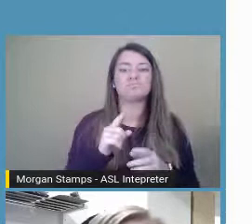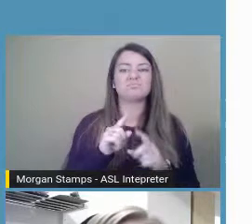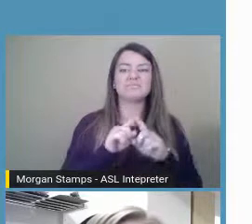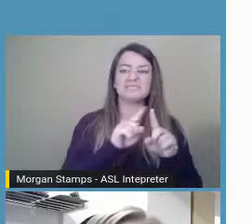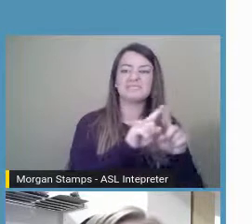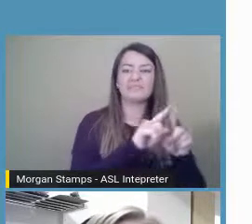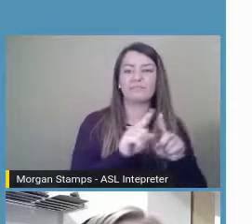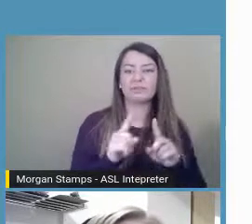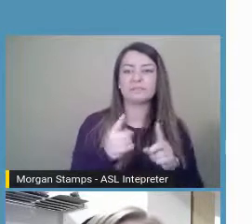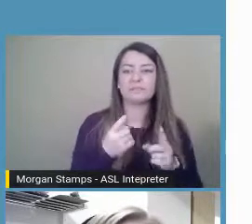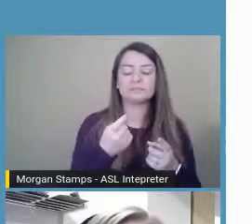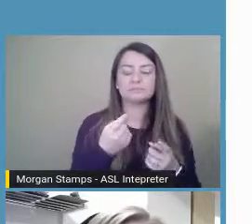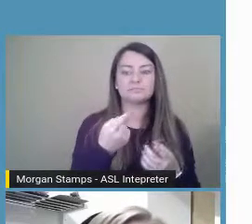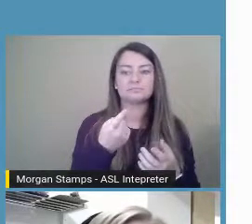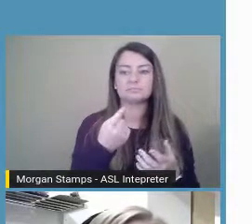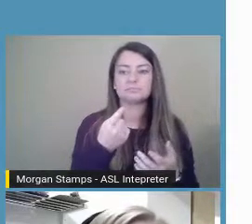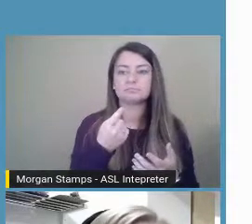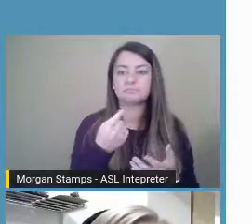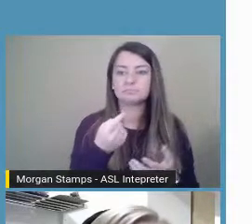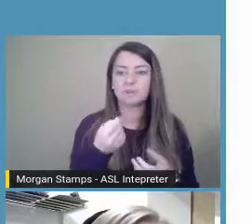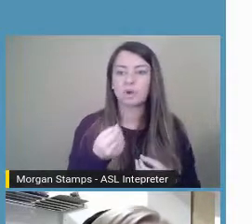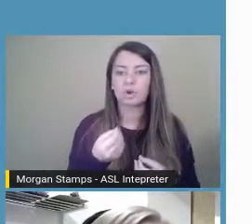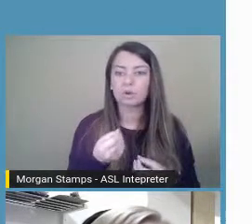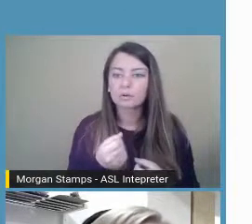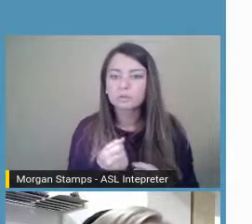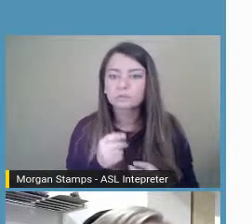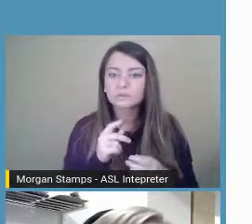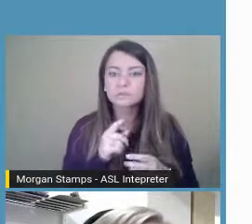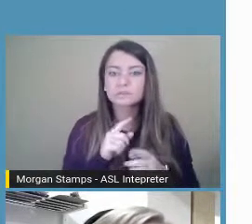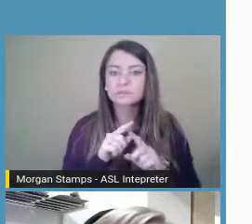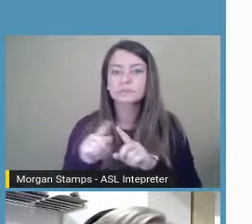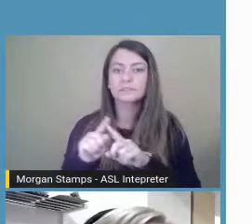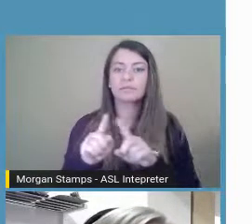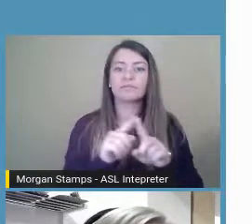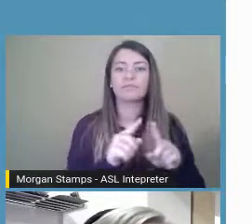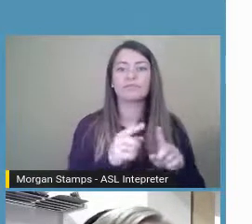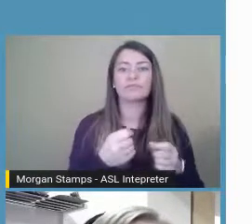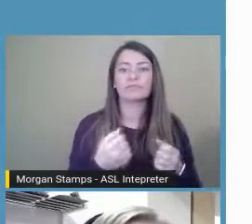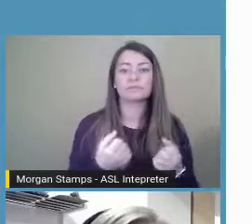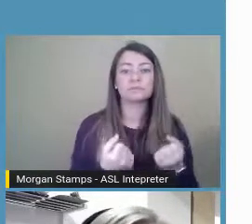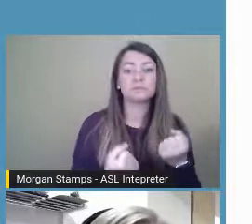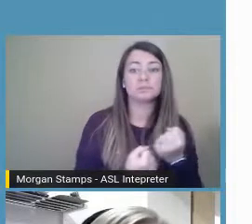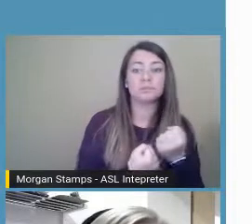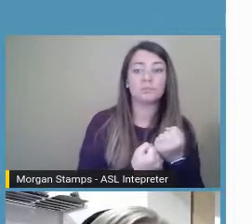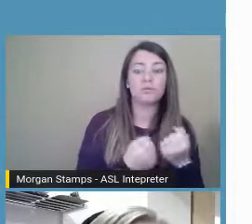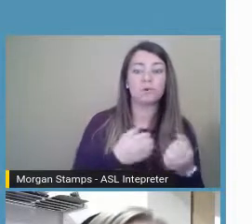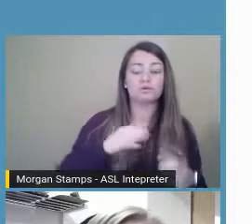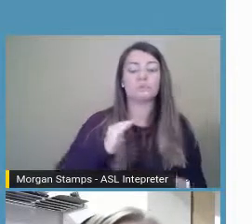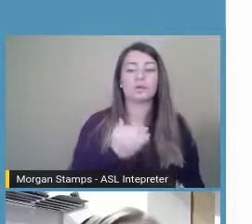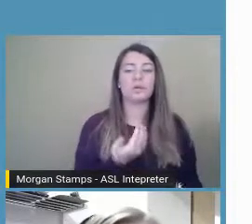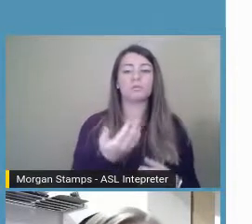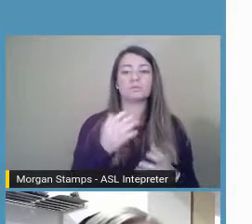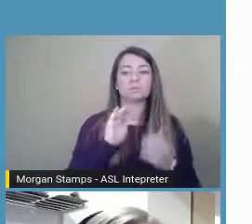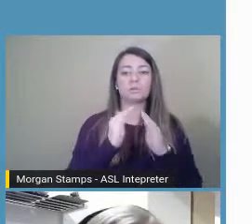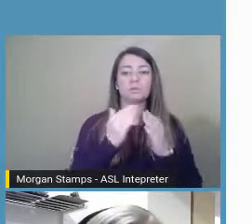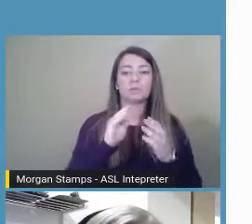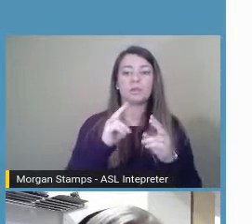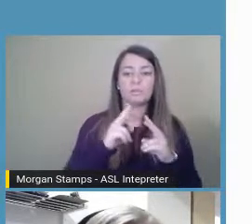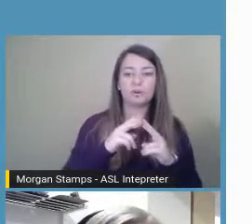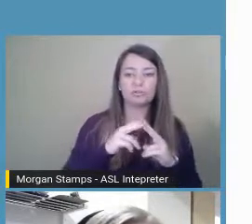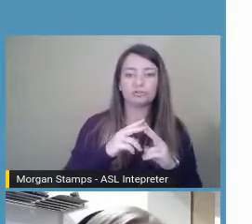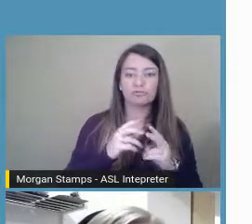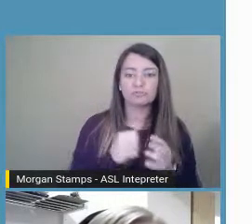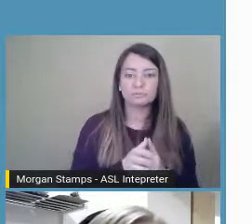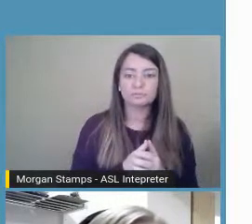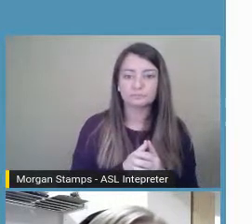Instinct, John James Audubon in Contemporary Art, which featured animals and works in all media. We played with that idea